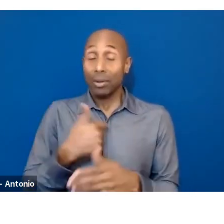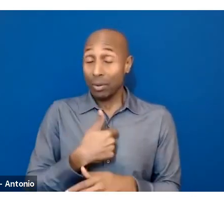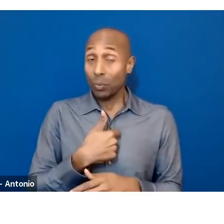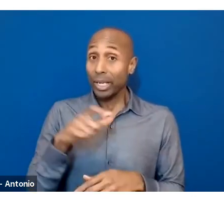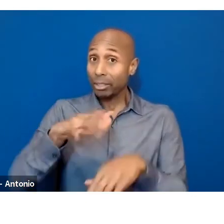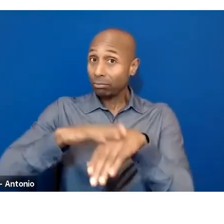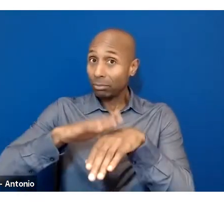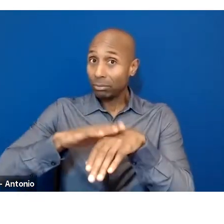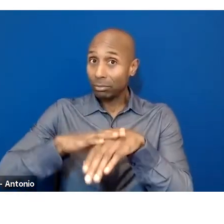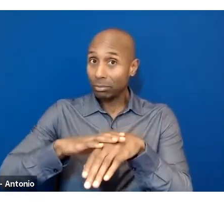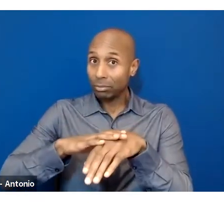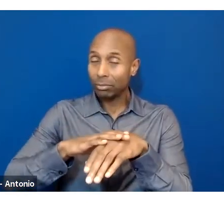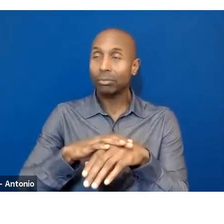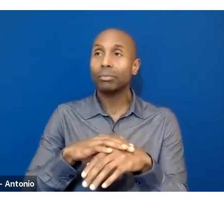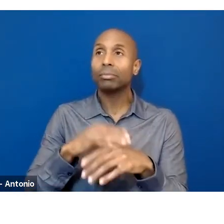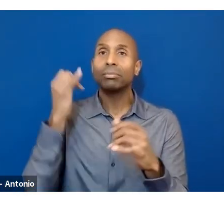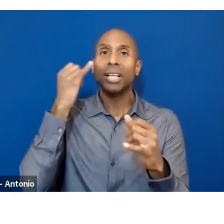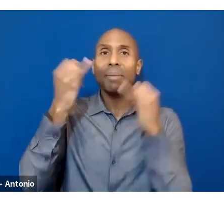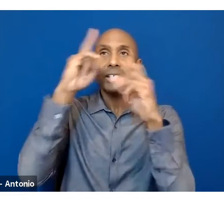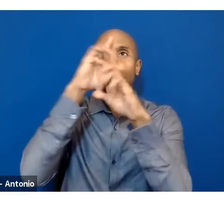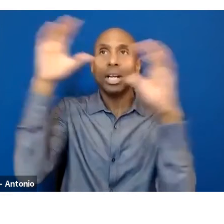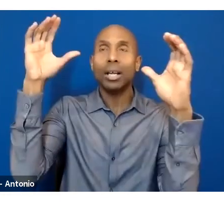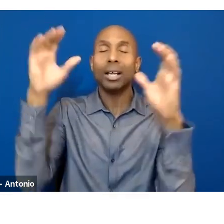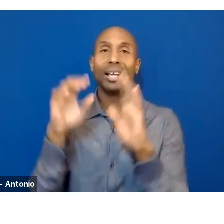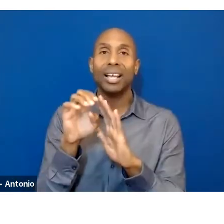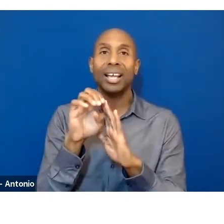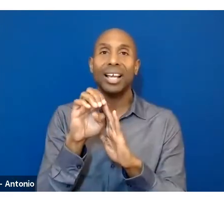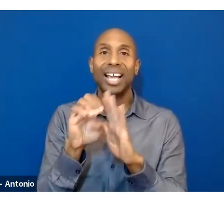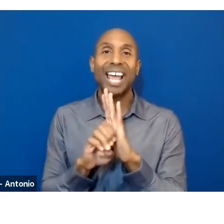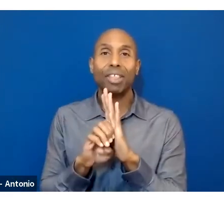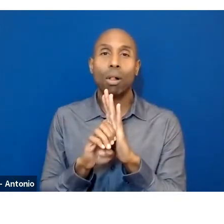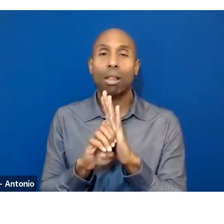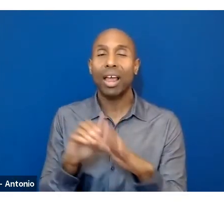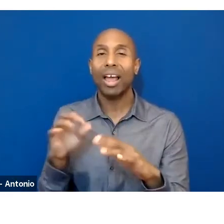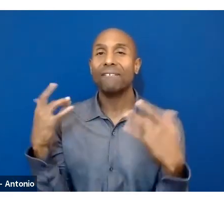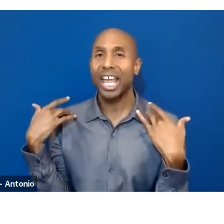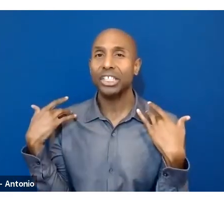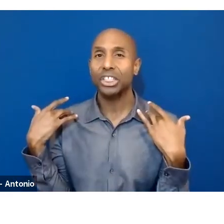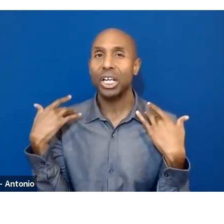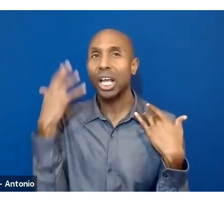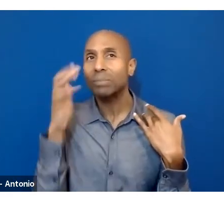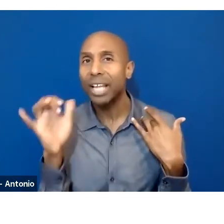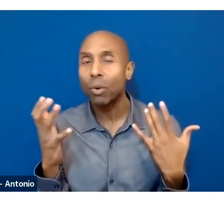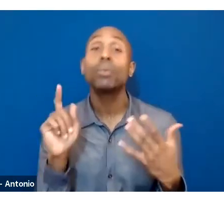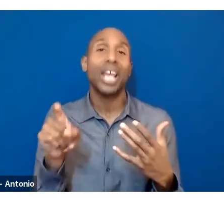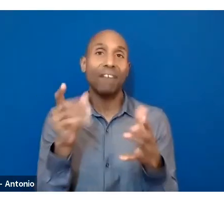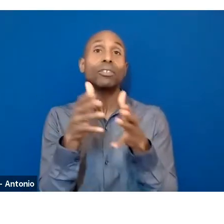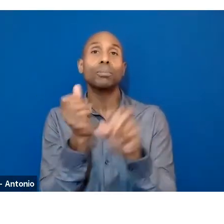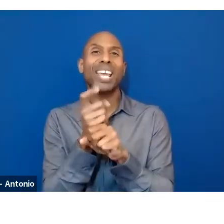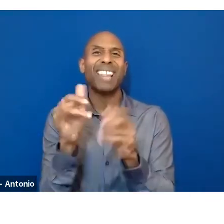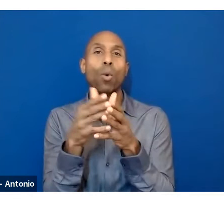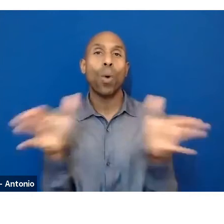what ethical fashion looks like, I think, has to expand, right? And so, an example is, I don't